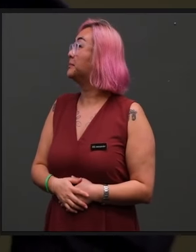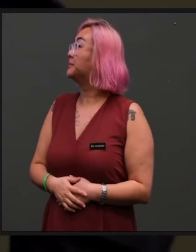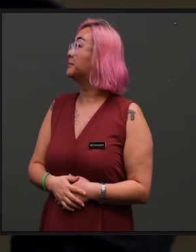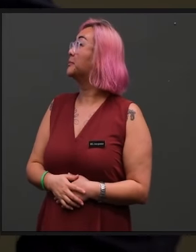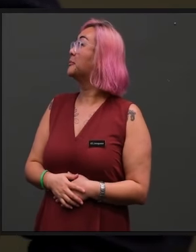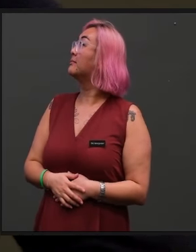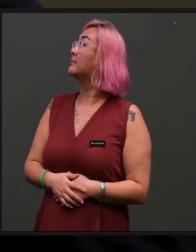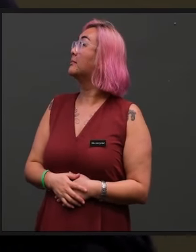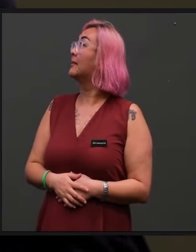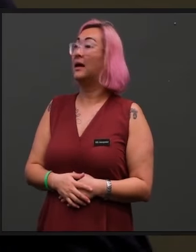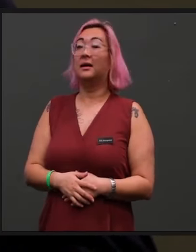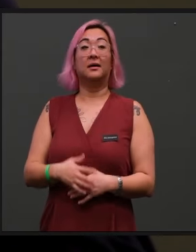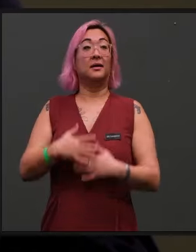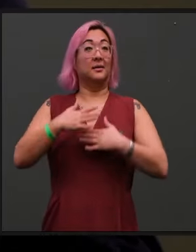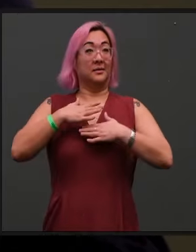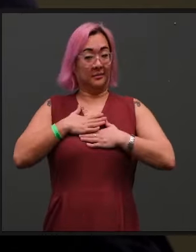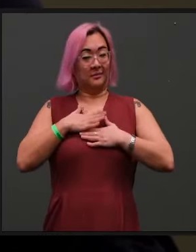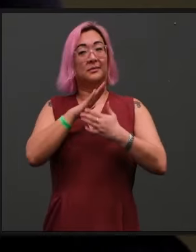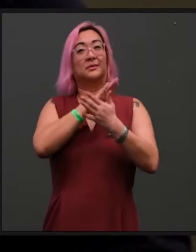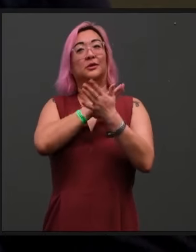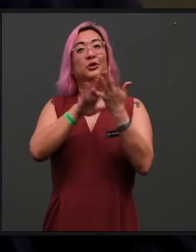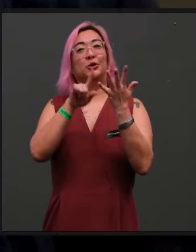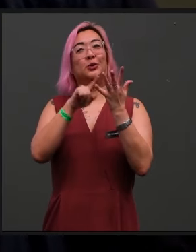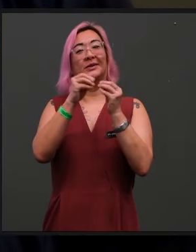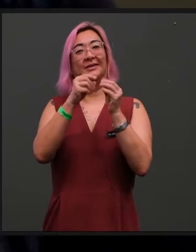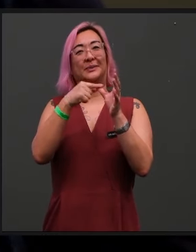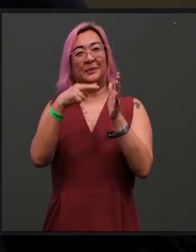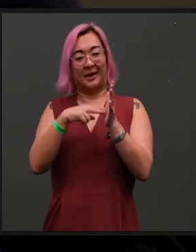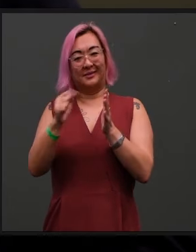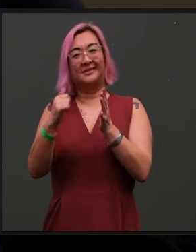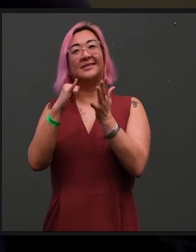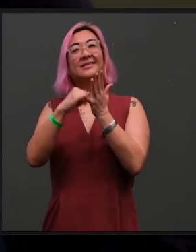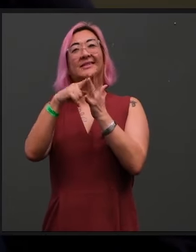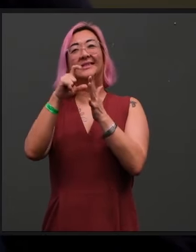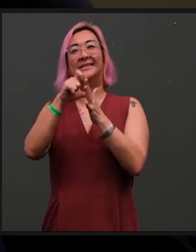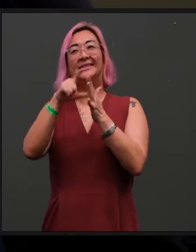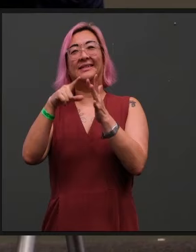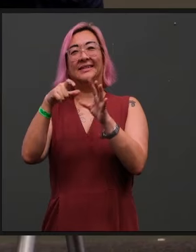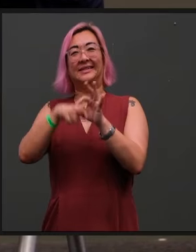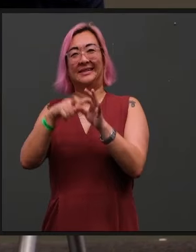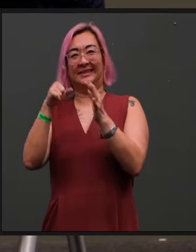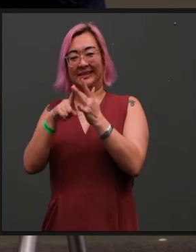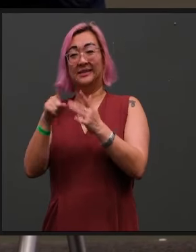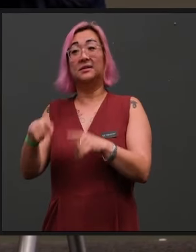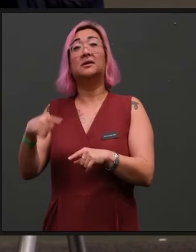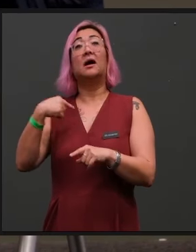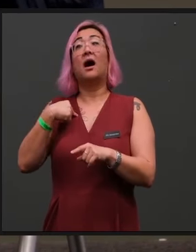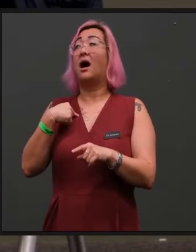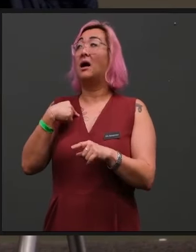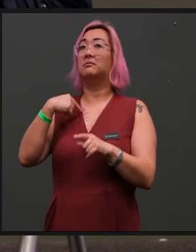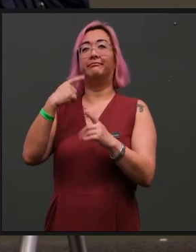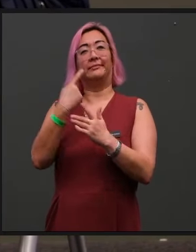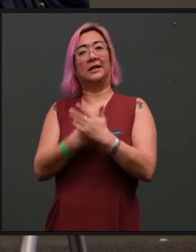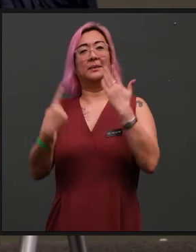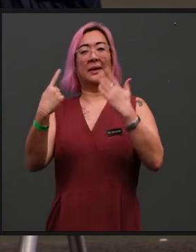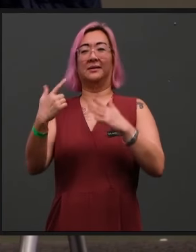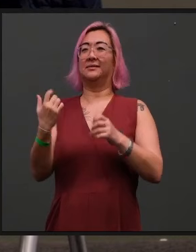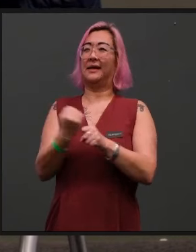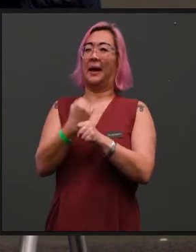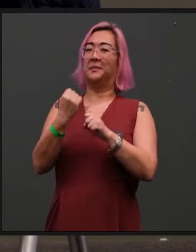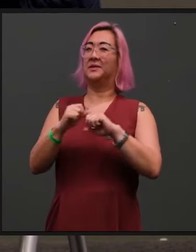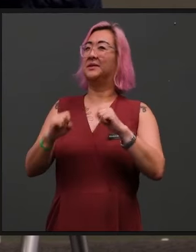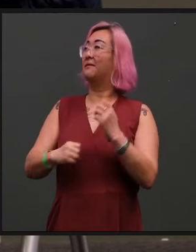I'm Husban Siddiqi. I'm an independent games developer, founder of Huscrafts. I'm currently working on my debut